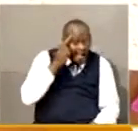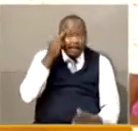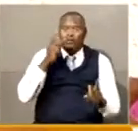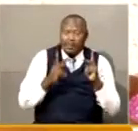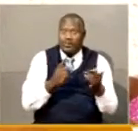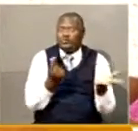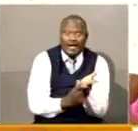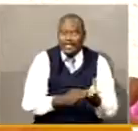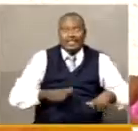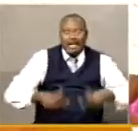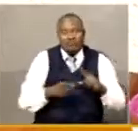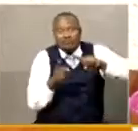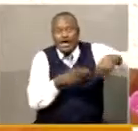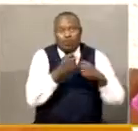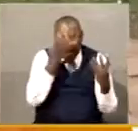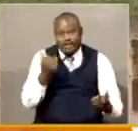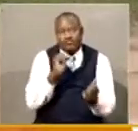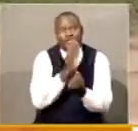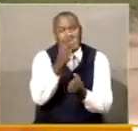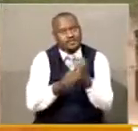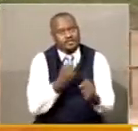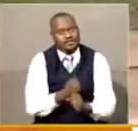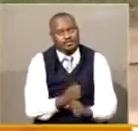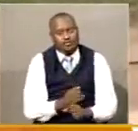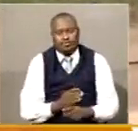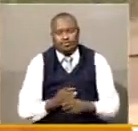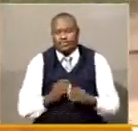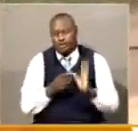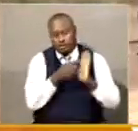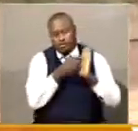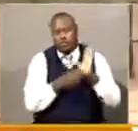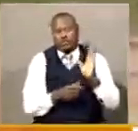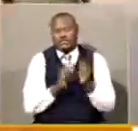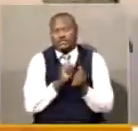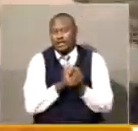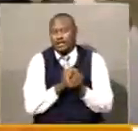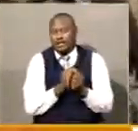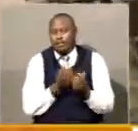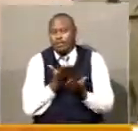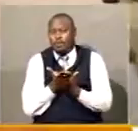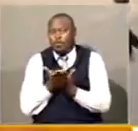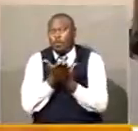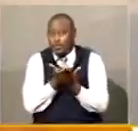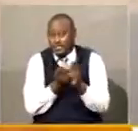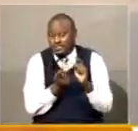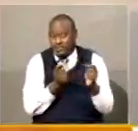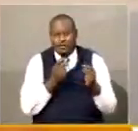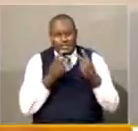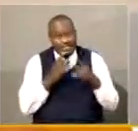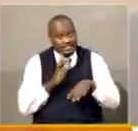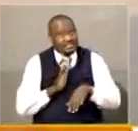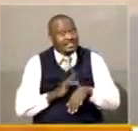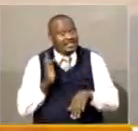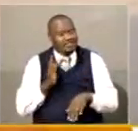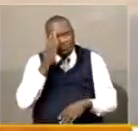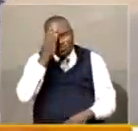Ugandan citizens has been ignored for 14 years. Clause 10 of the proposed amendment is turning out to be contentious, for it seeks